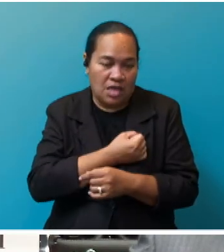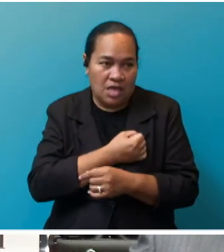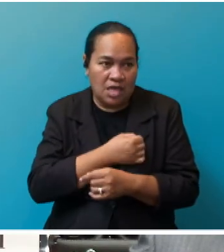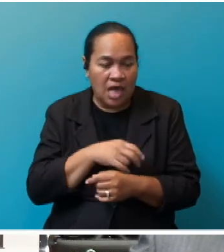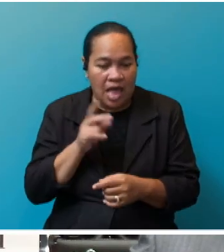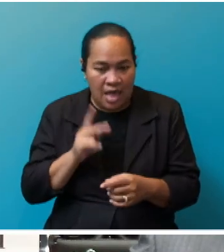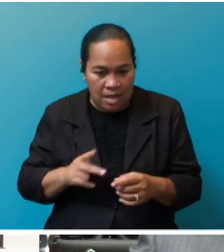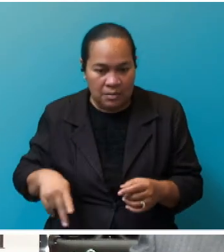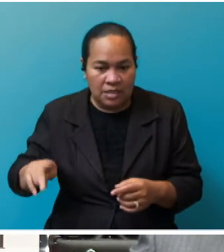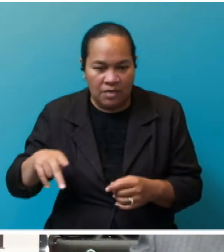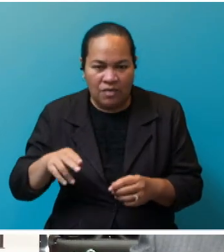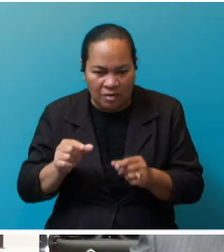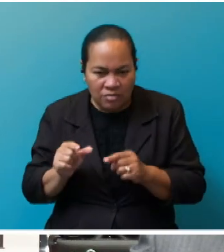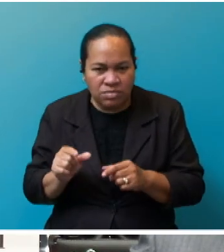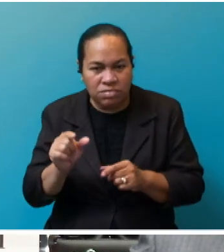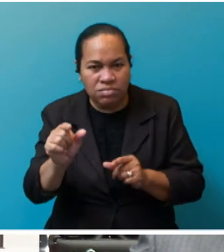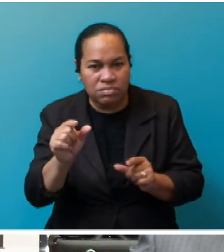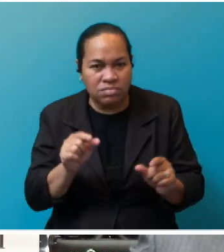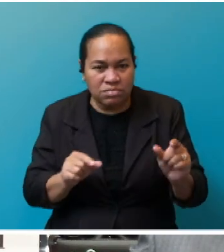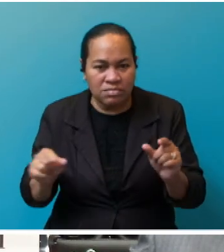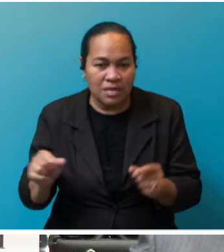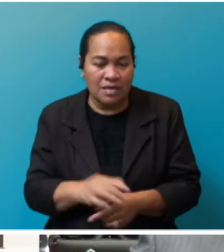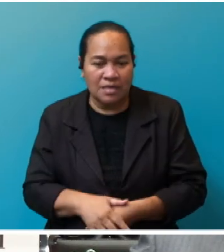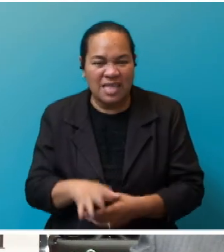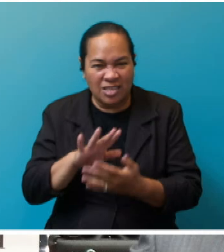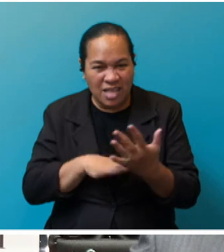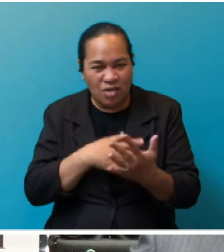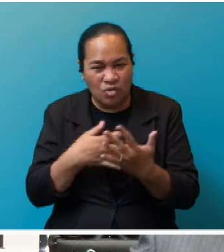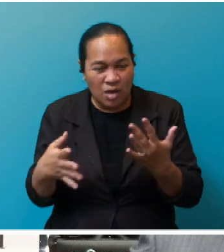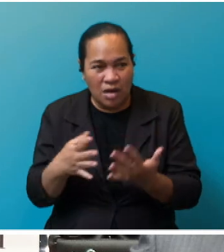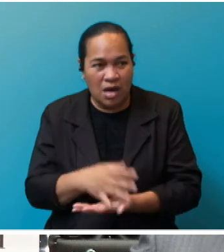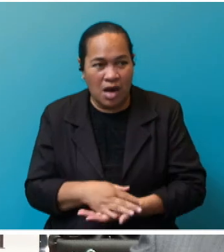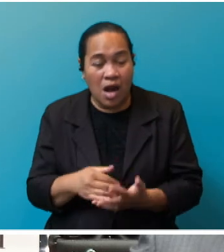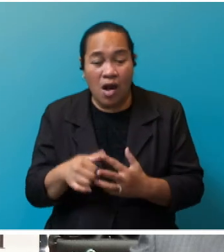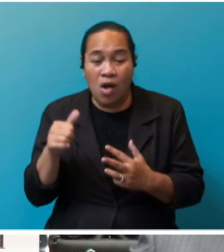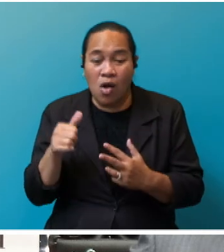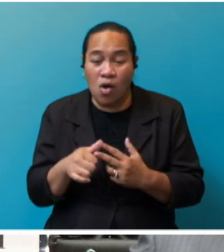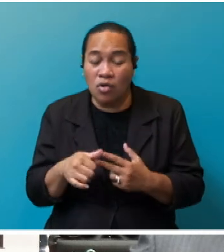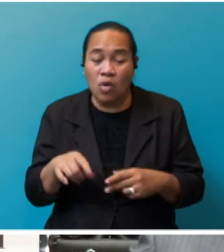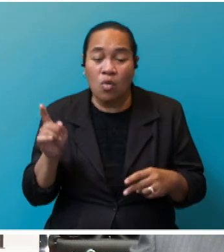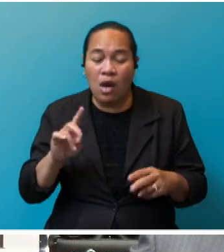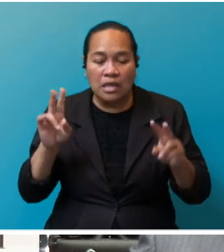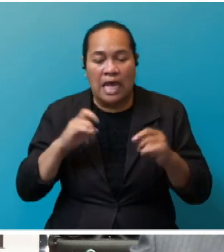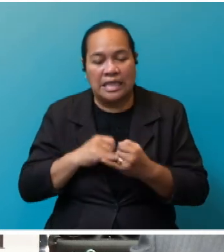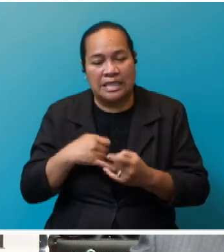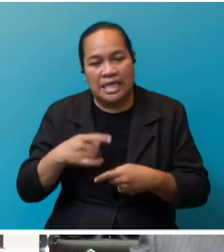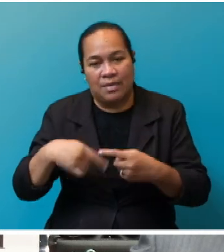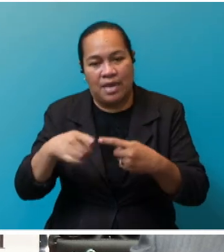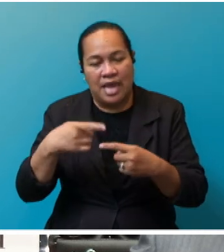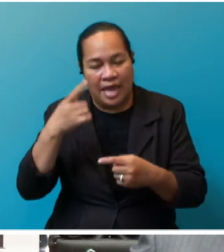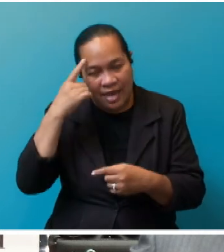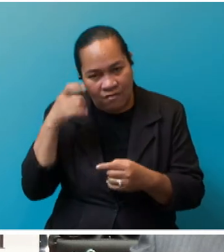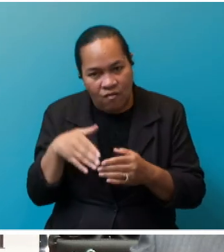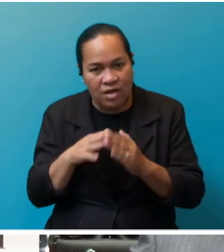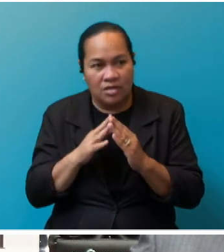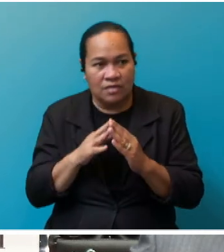routes. The Speaker said another highlight of the meeting was the focus on sustainability and innovation. The Council welcomed new initiatives